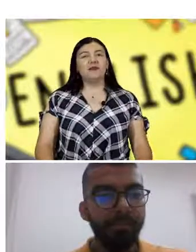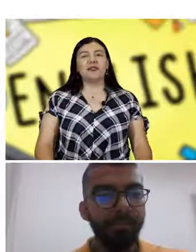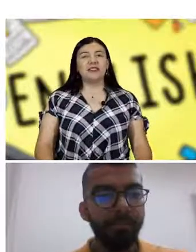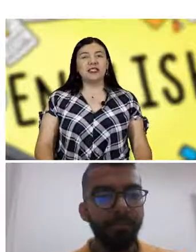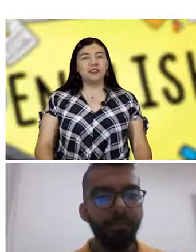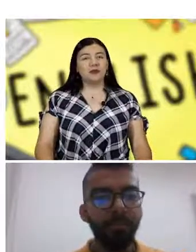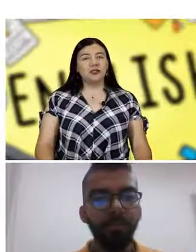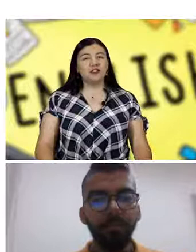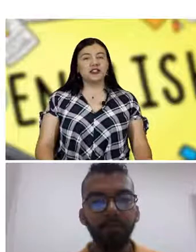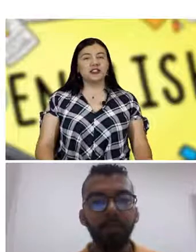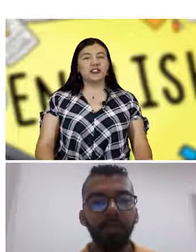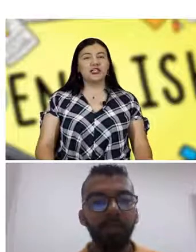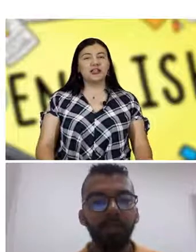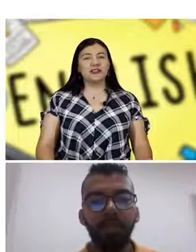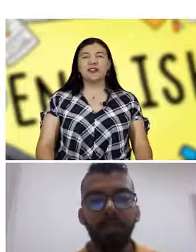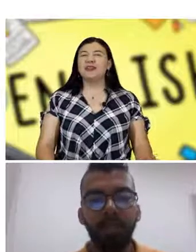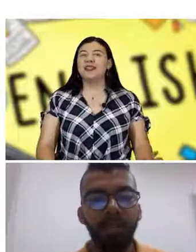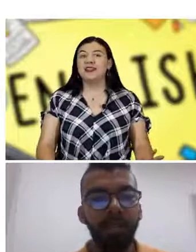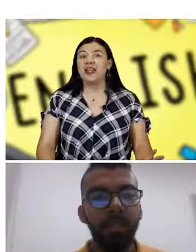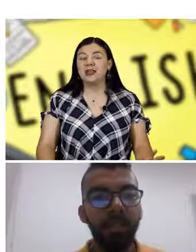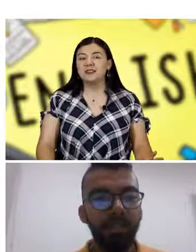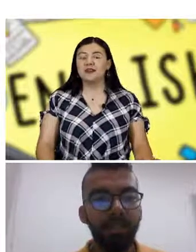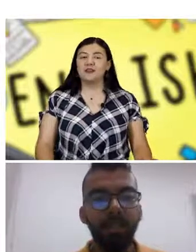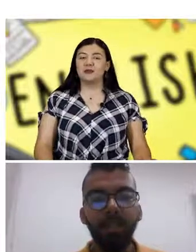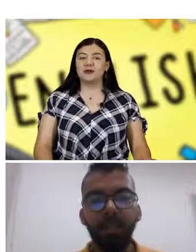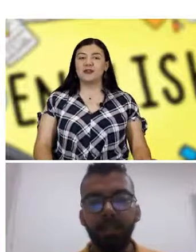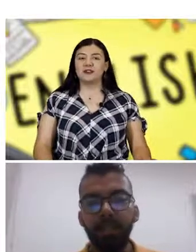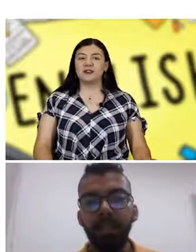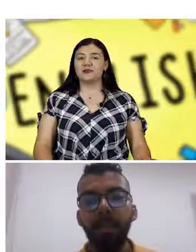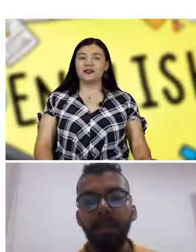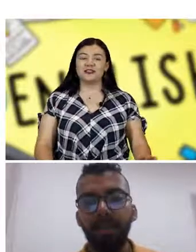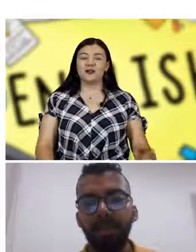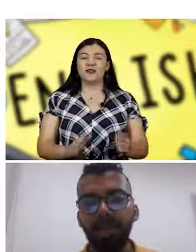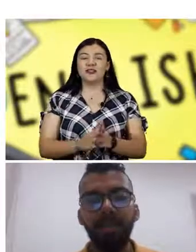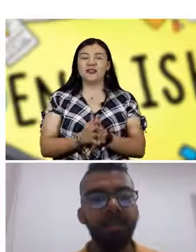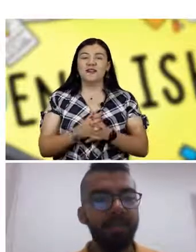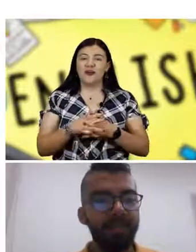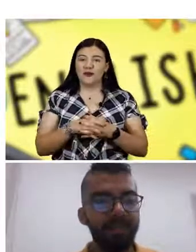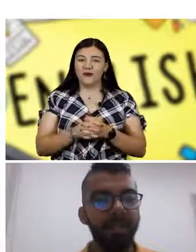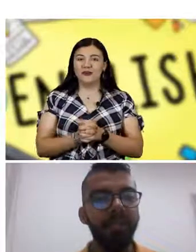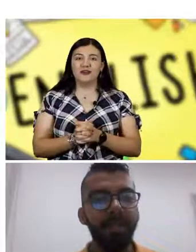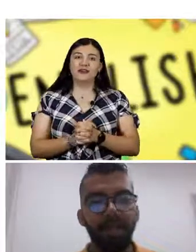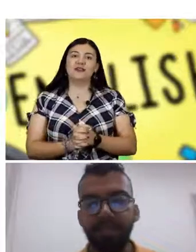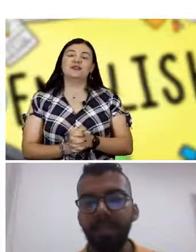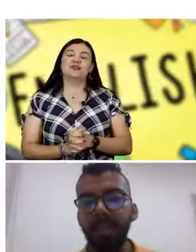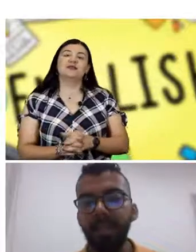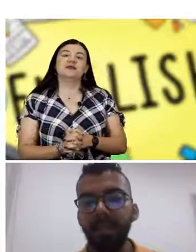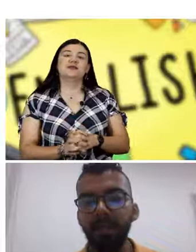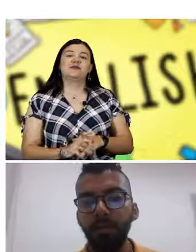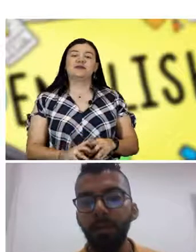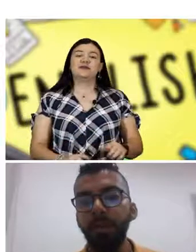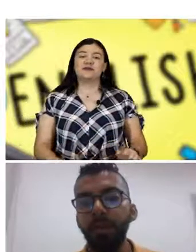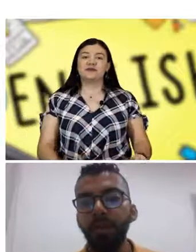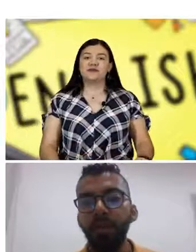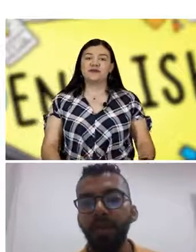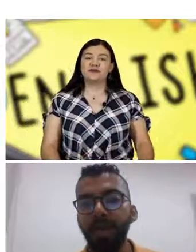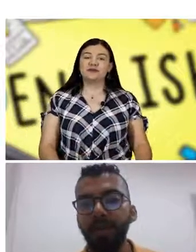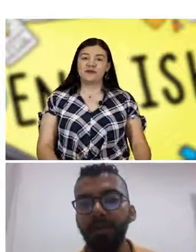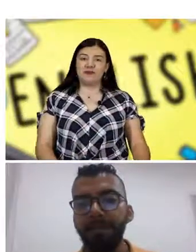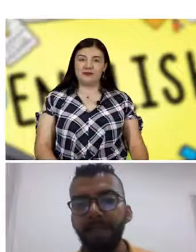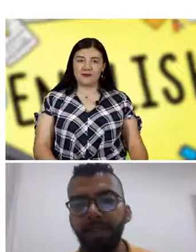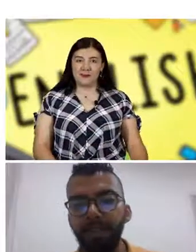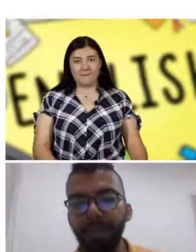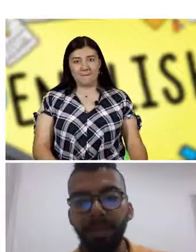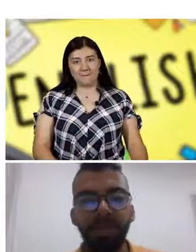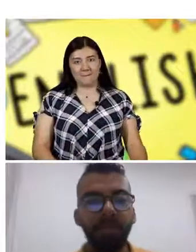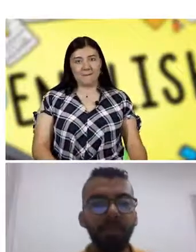we have any participation in the chat? Tell me the names of the person because I want Yes, to know. exactly. Yes, we do. We